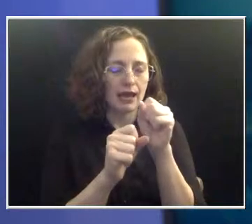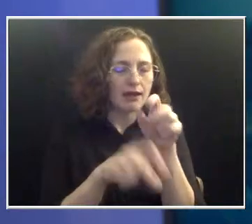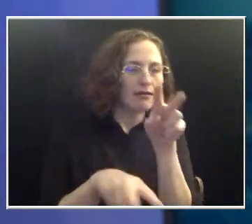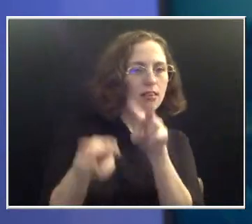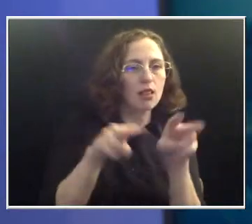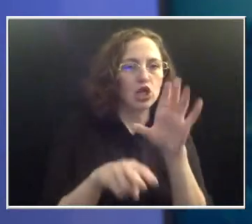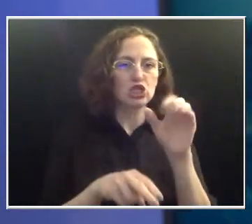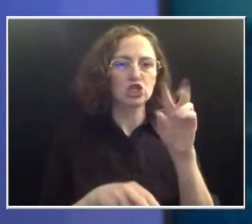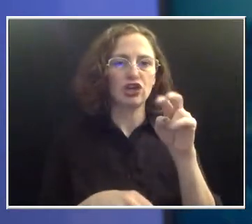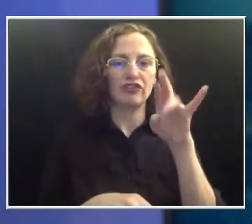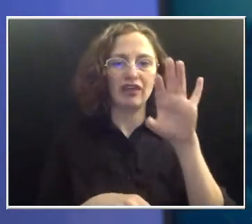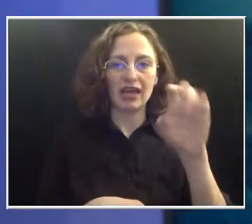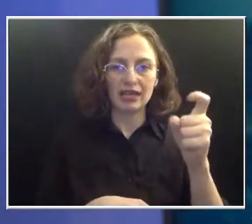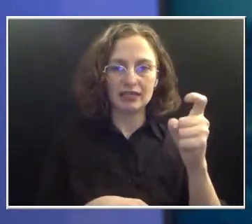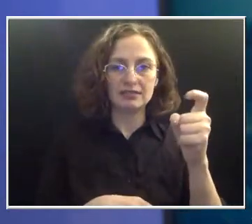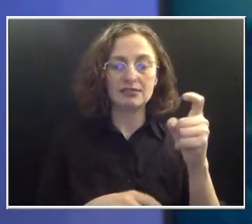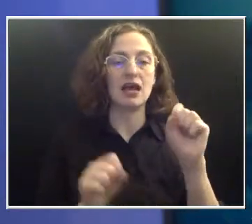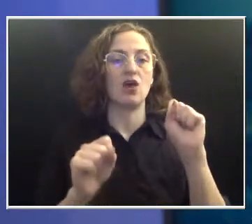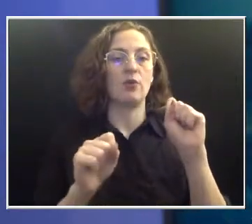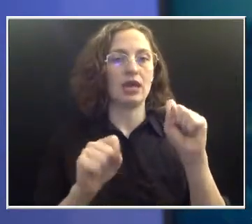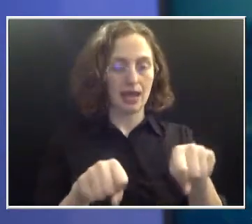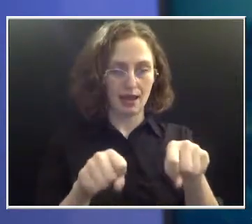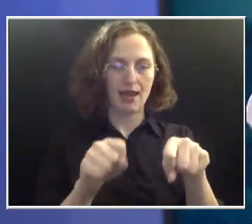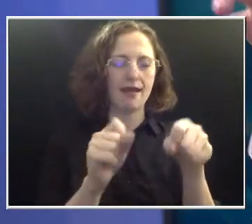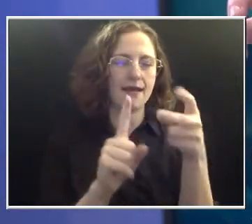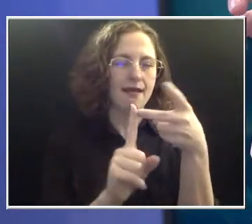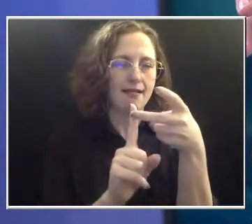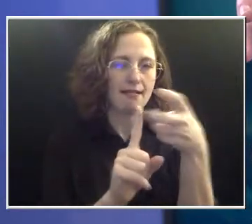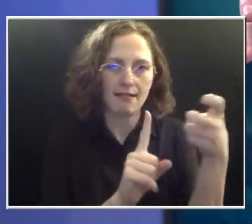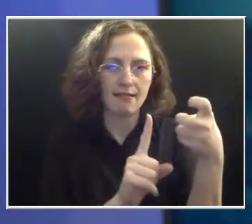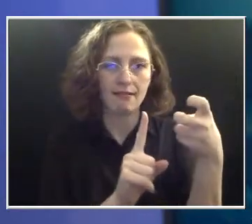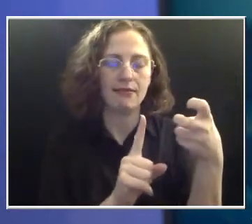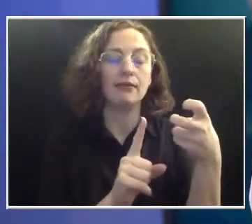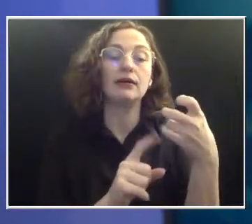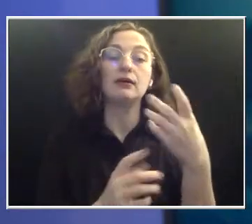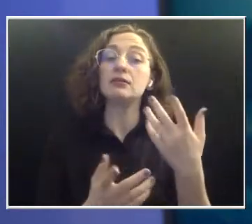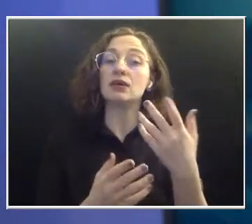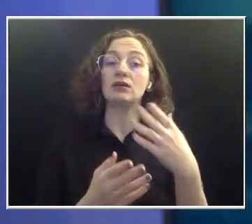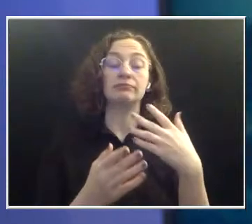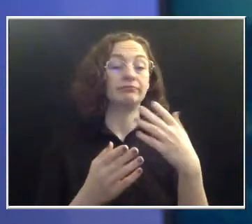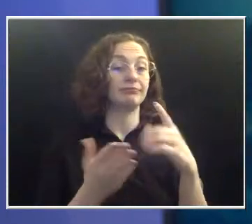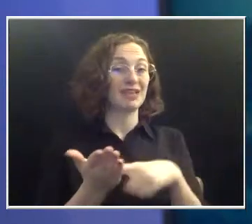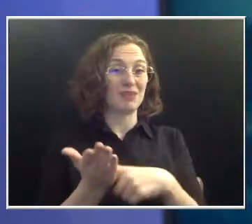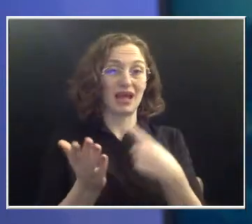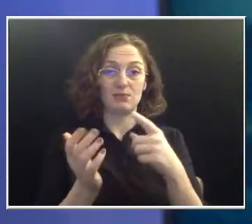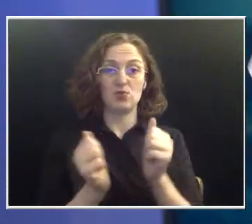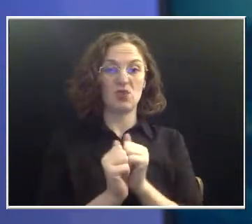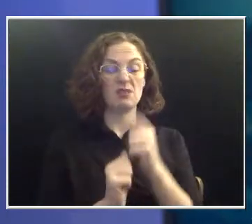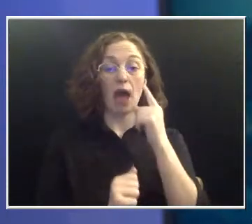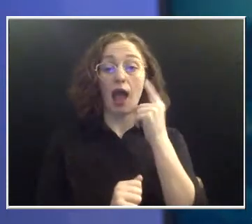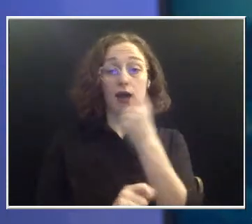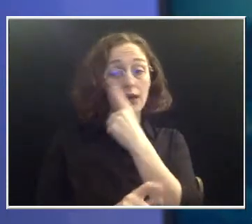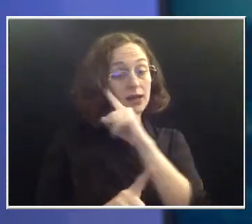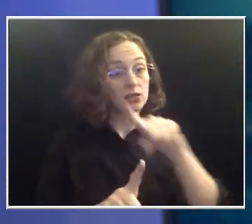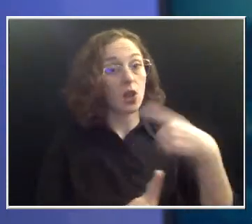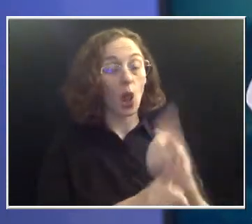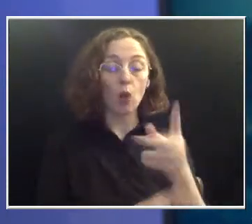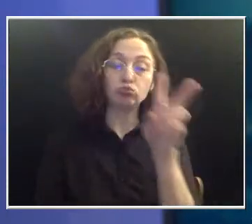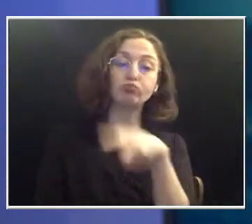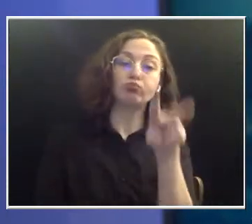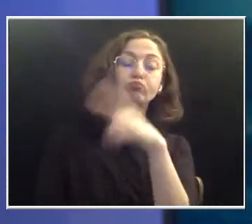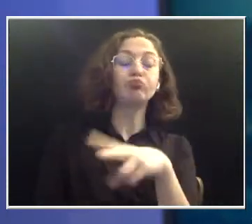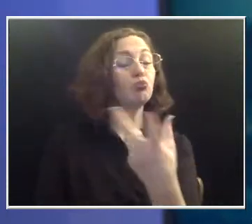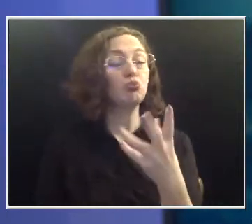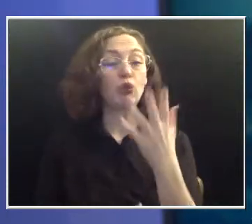I might not see with my naked eye, if I have a microscope and put special medicine on the cervix, I may actually see abnormal cells there so I can